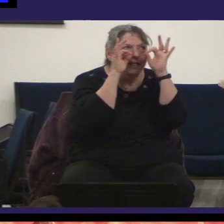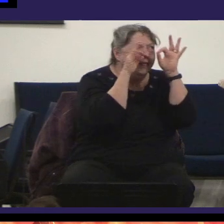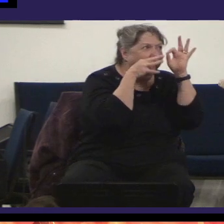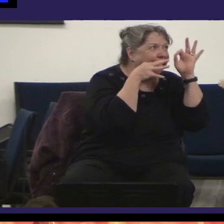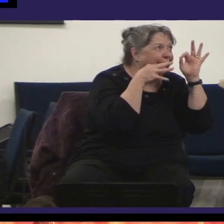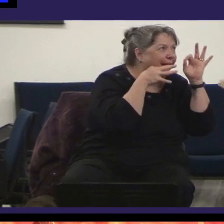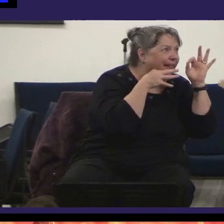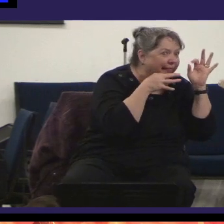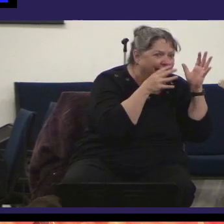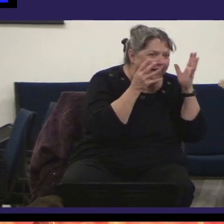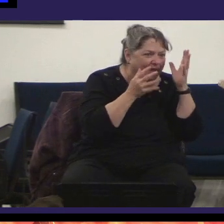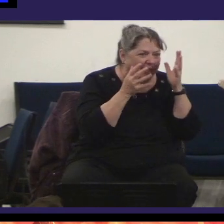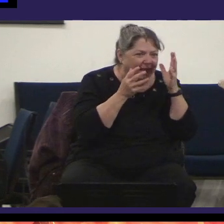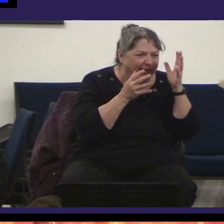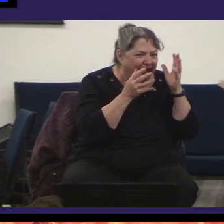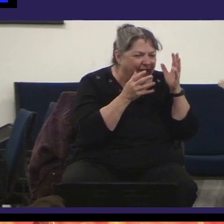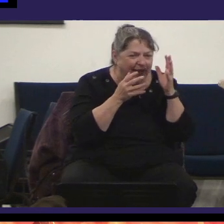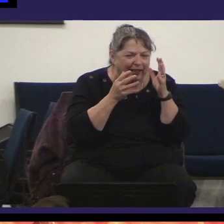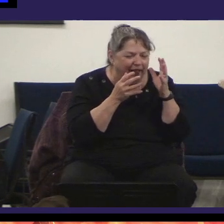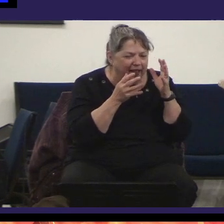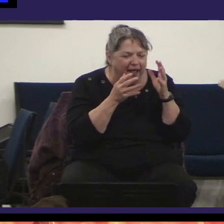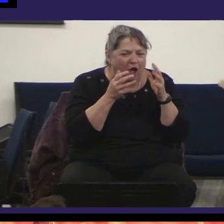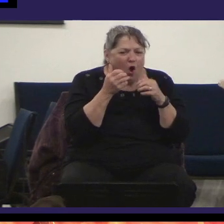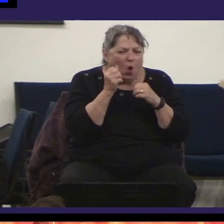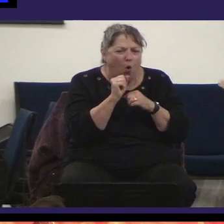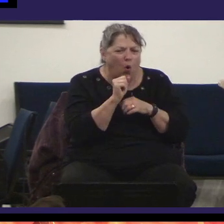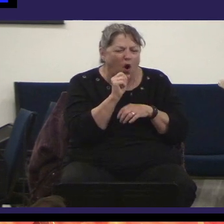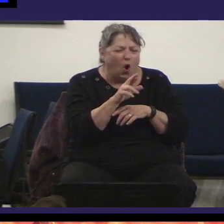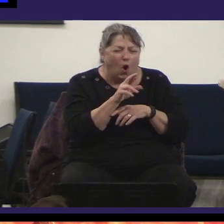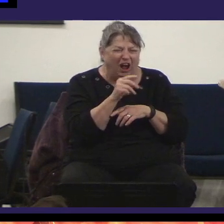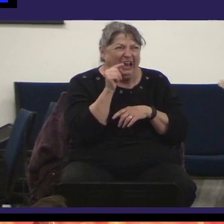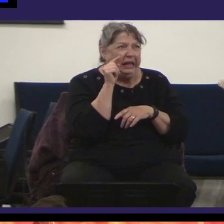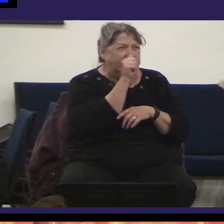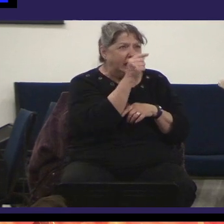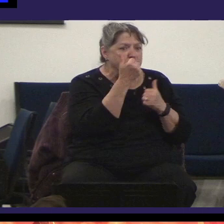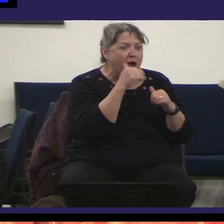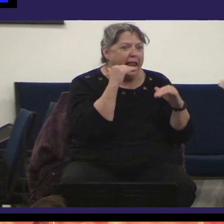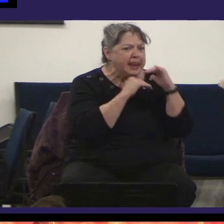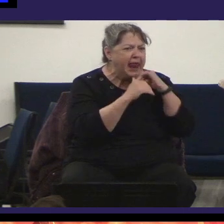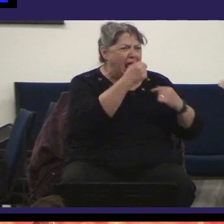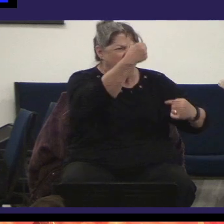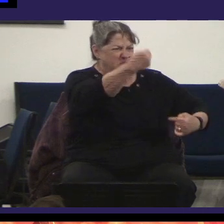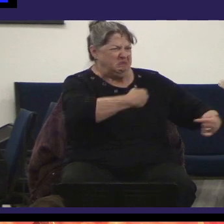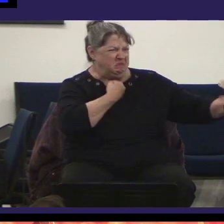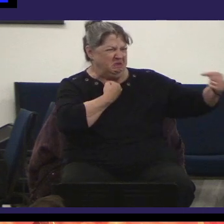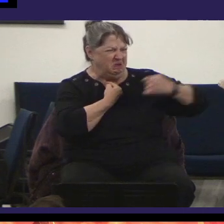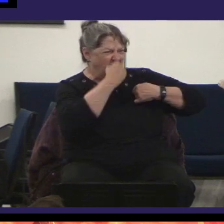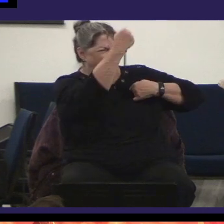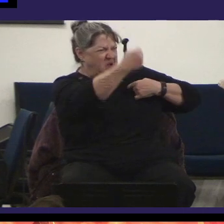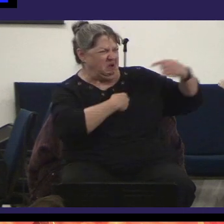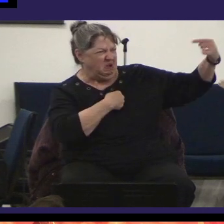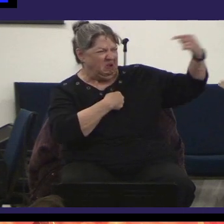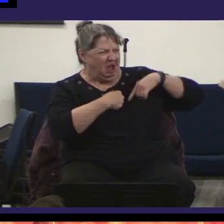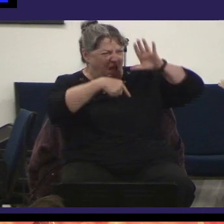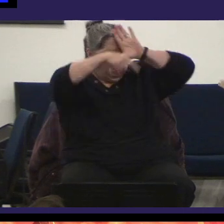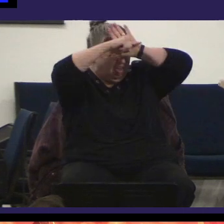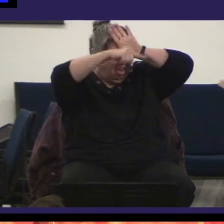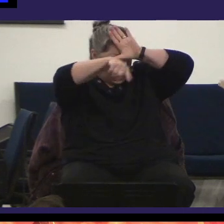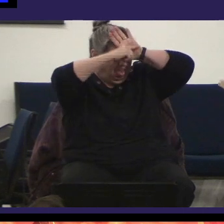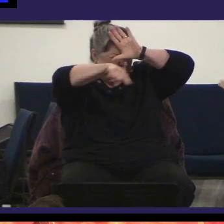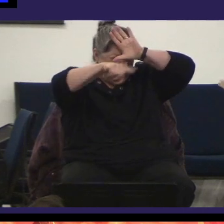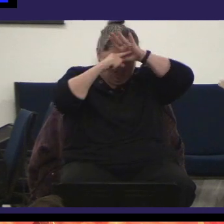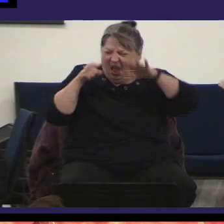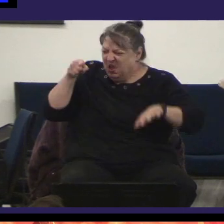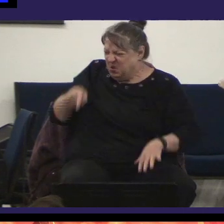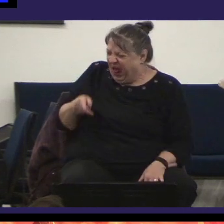is, the accuser. He'll bring accusations against us saying, you had those thoughts. They weren't even our thoughts. He plants them in our mind